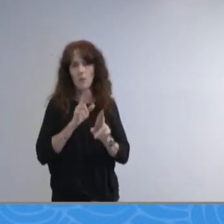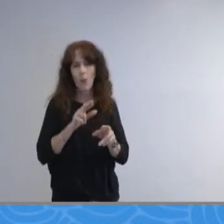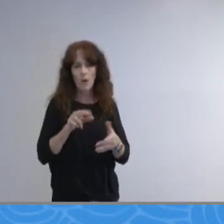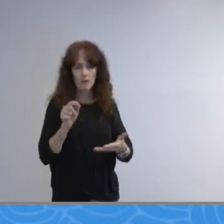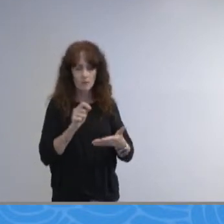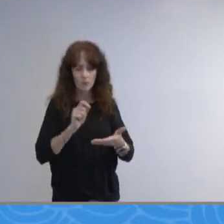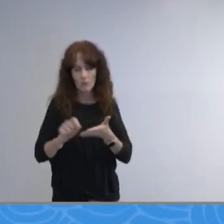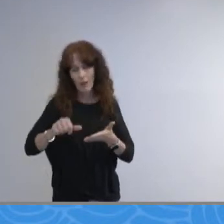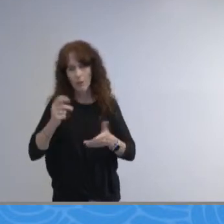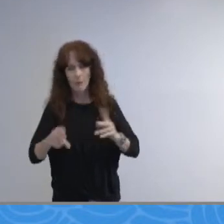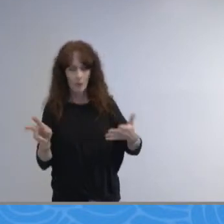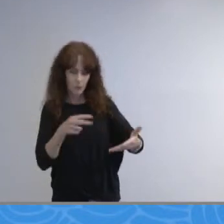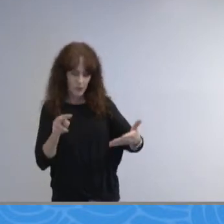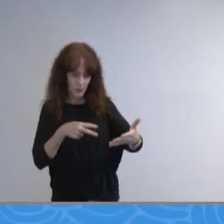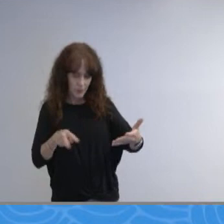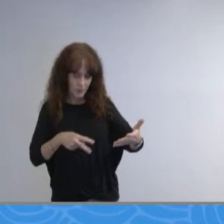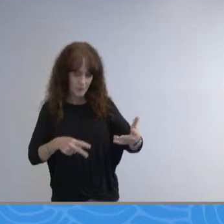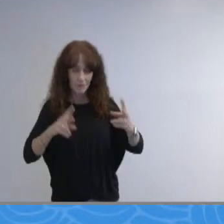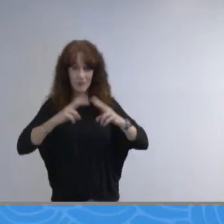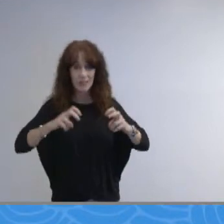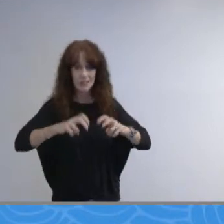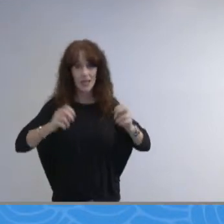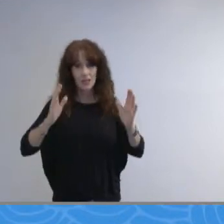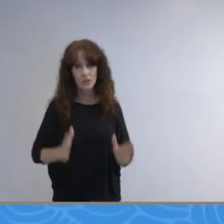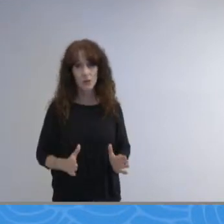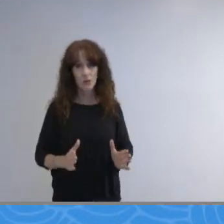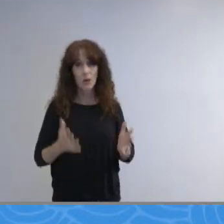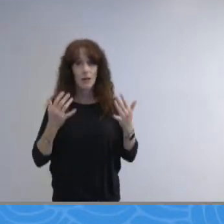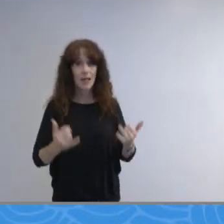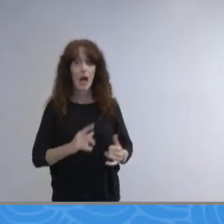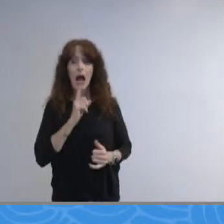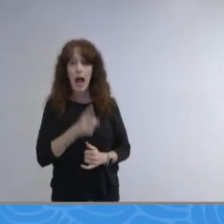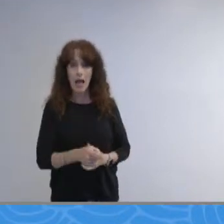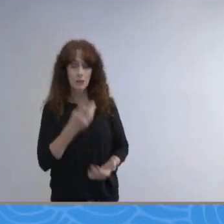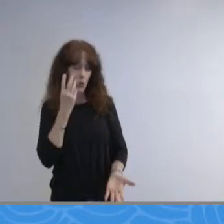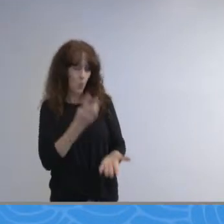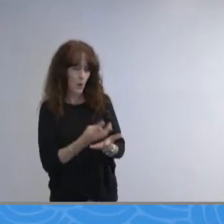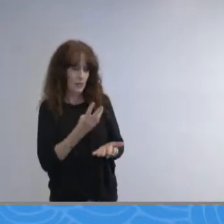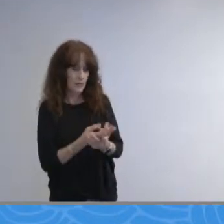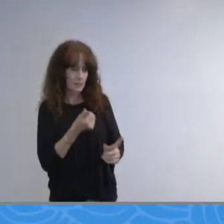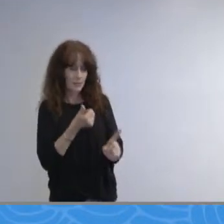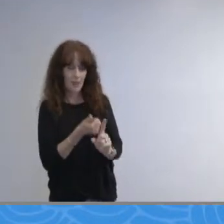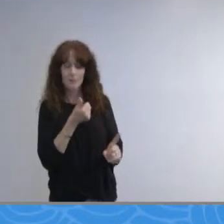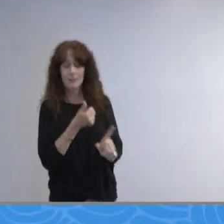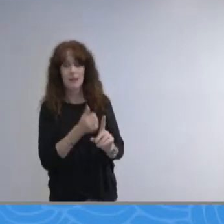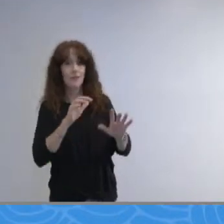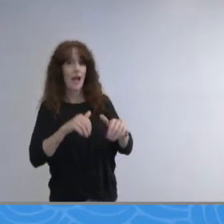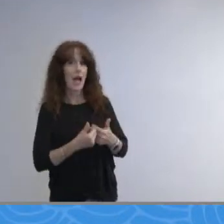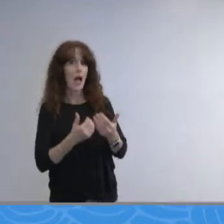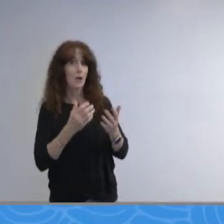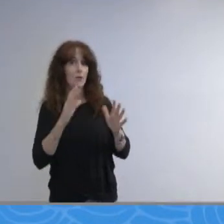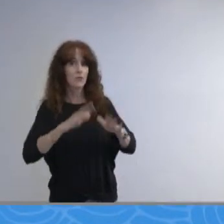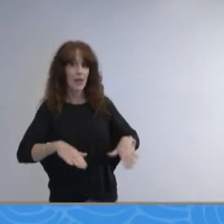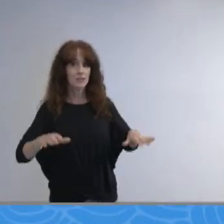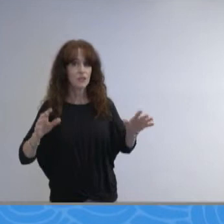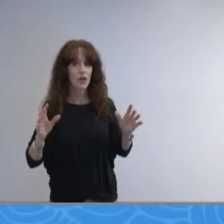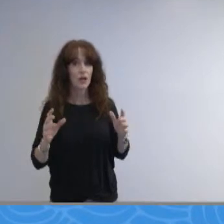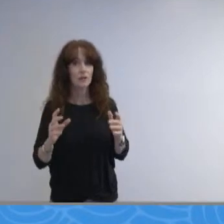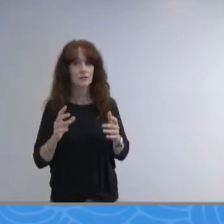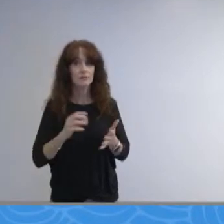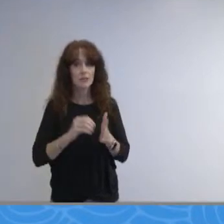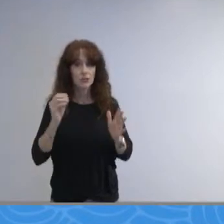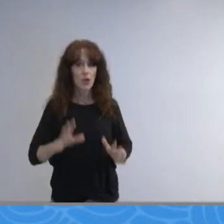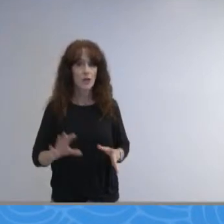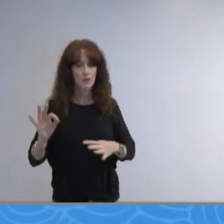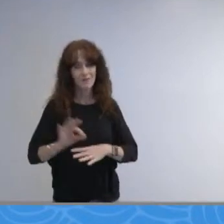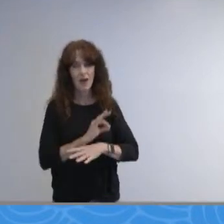by other people. The assessor at this point in time is supposed to actually witness for him or herself how that child